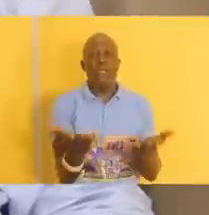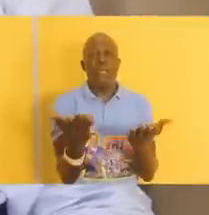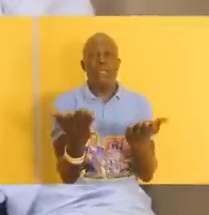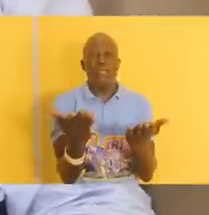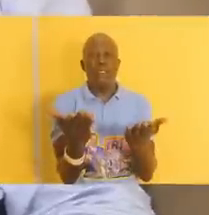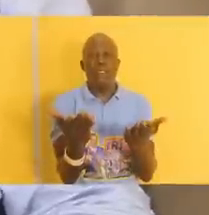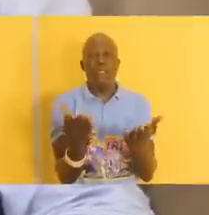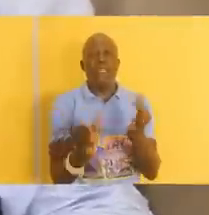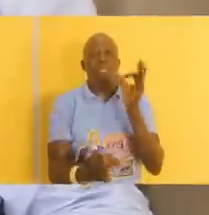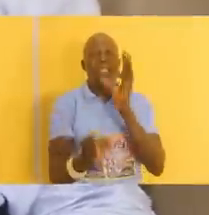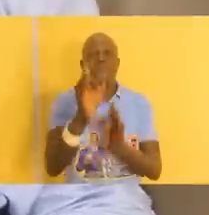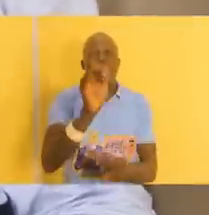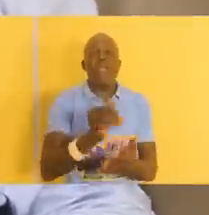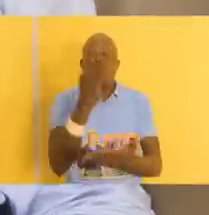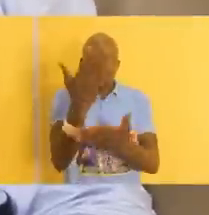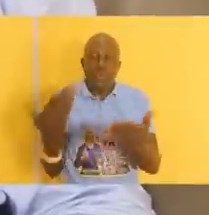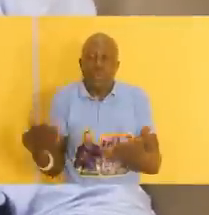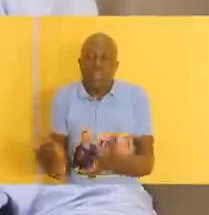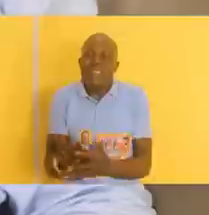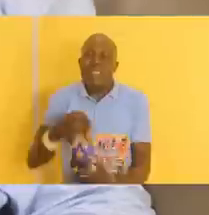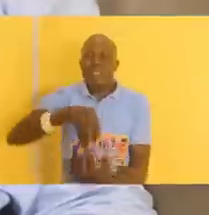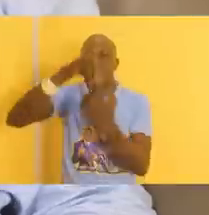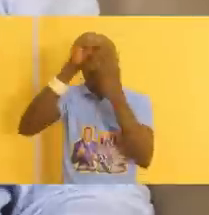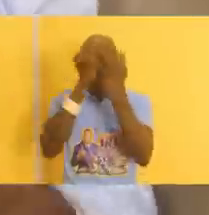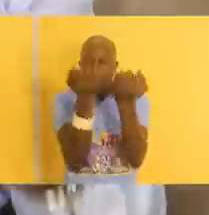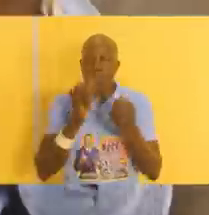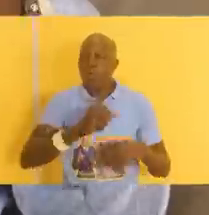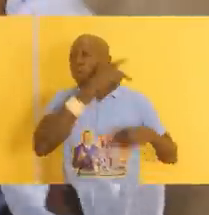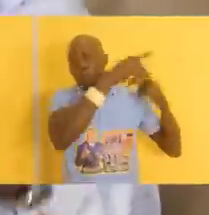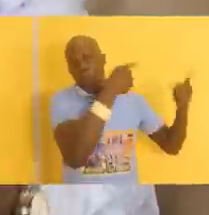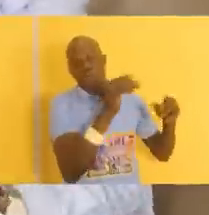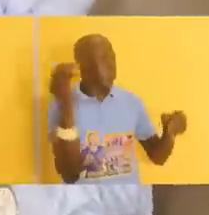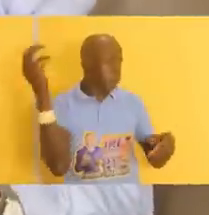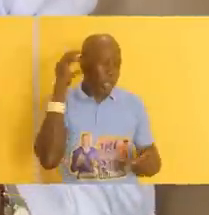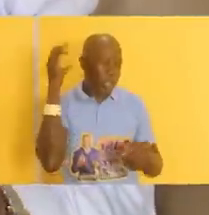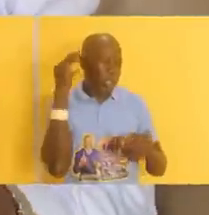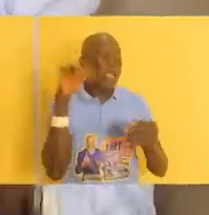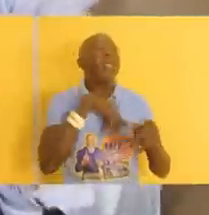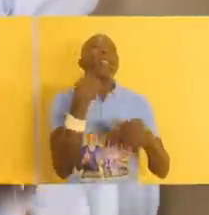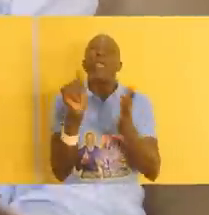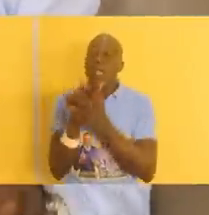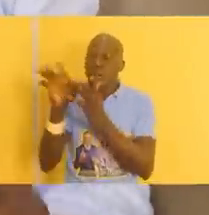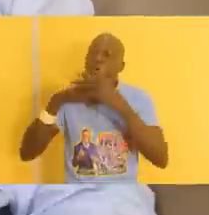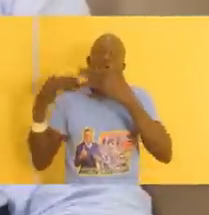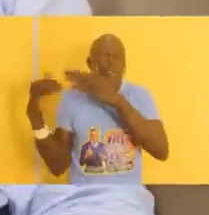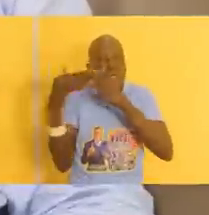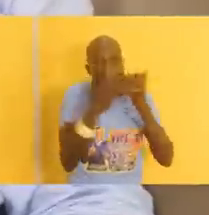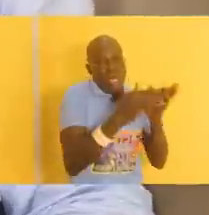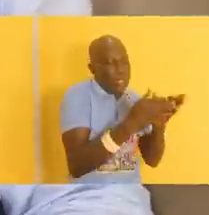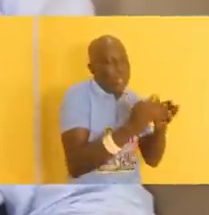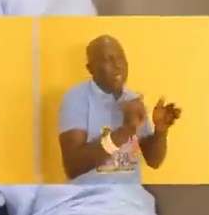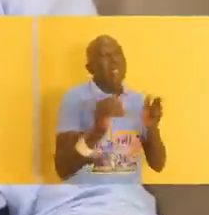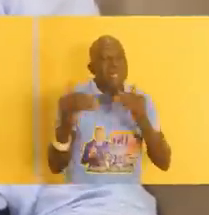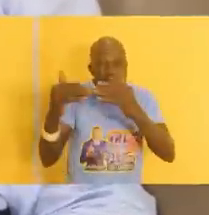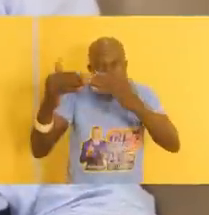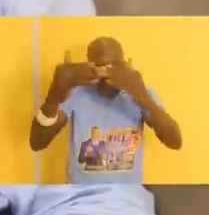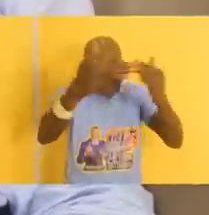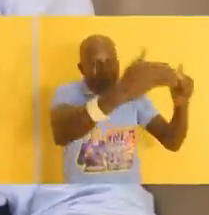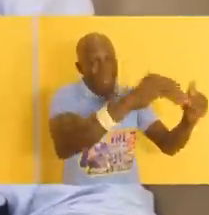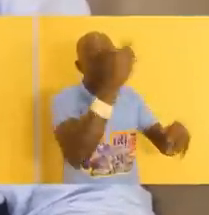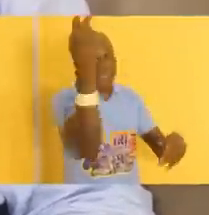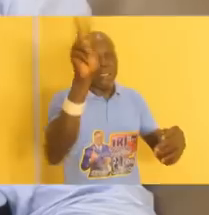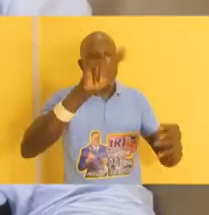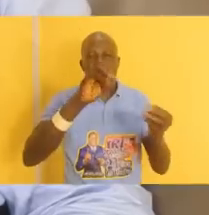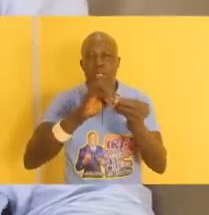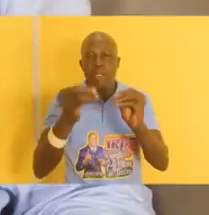Amen. Baro Pataki. So, Pastor Moli, what is Bernard? What is that? Direct. That's how you collect the direct. What is the name